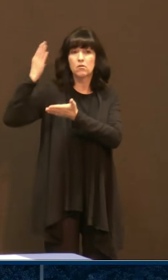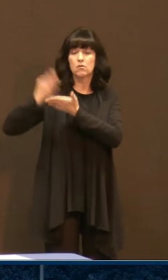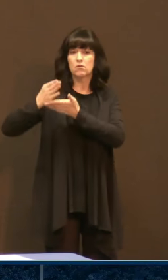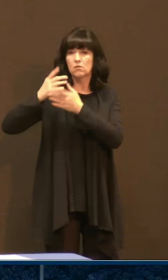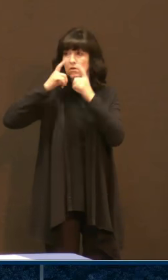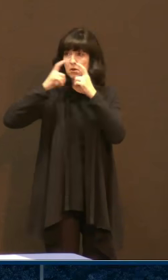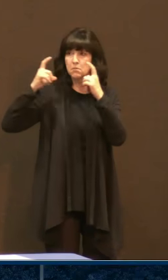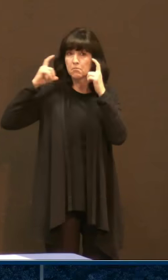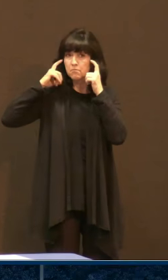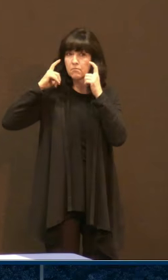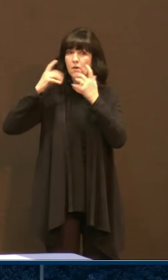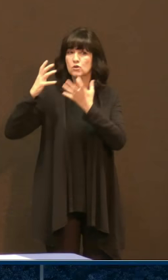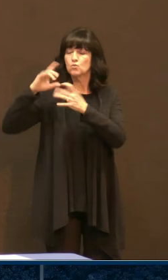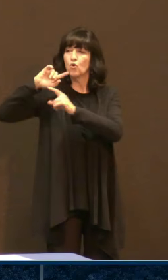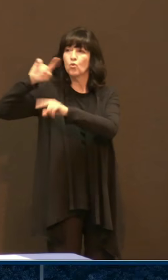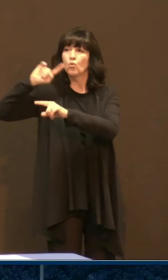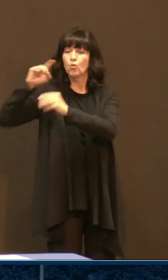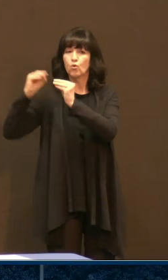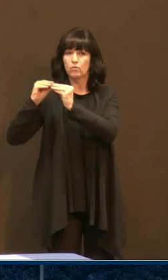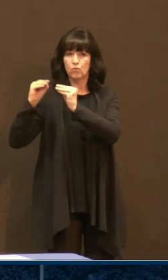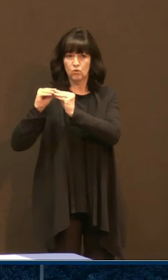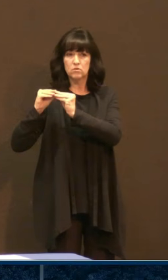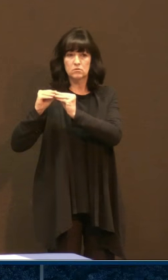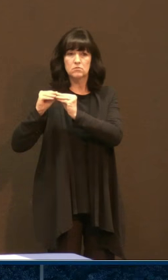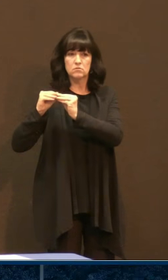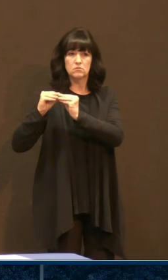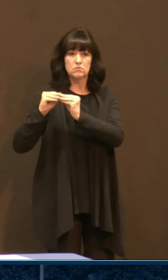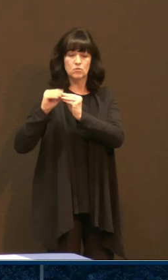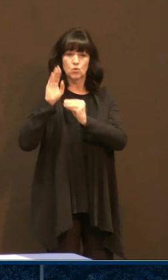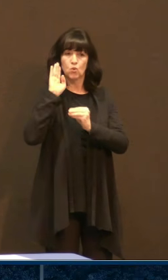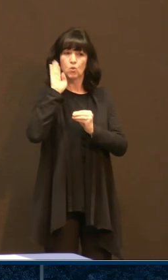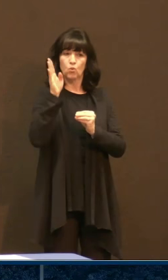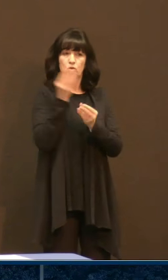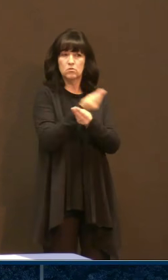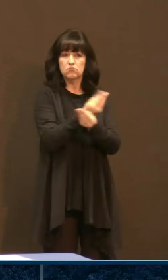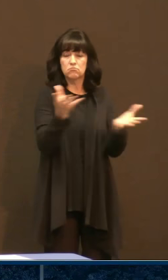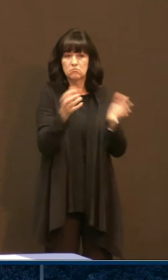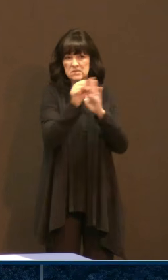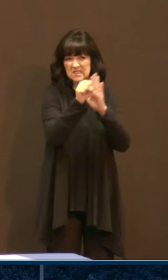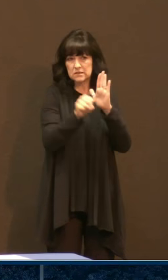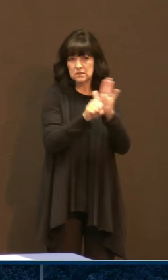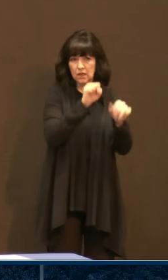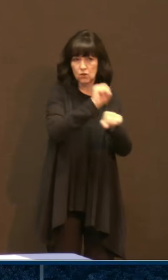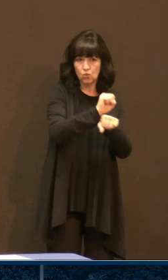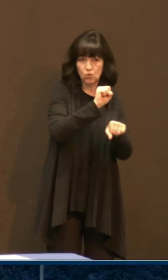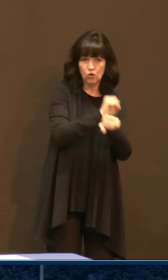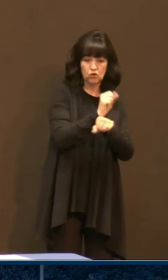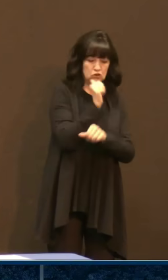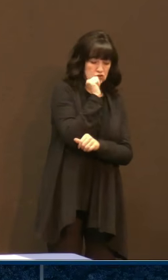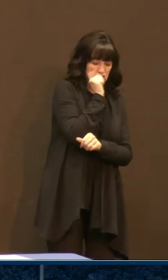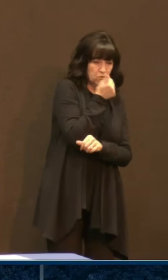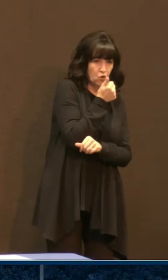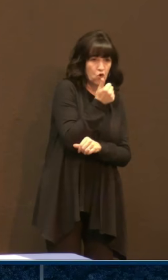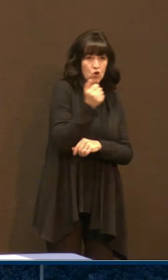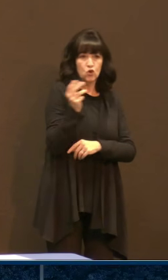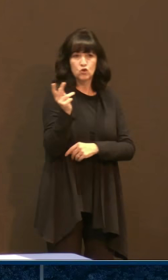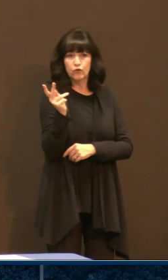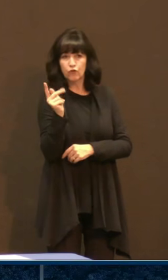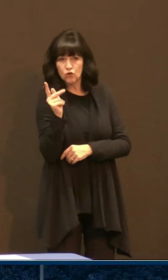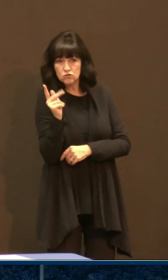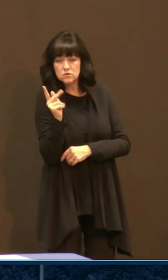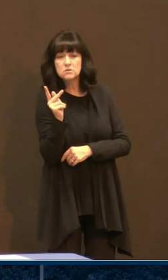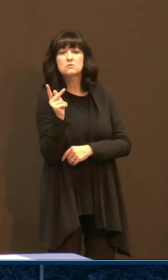have, and we'll provide them to state employees before probably tomorrow and Thursday. And then we're going to work not only for masks but